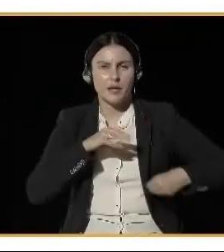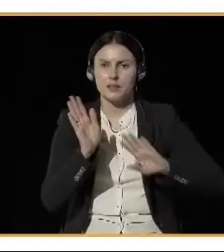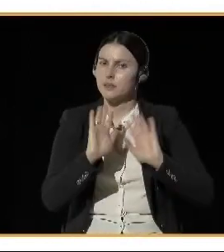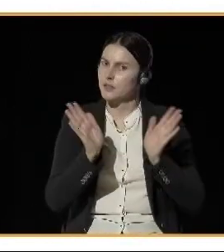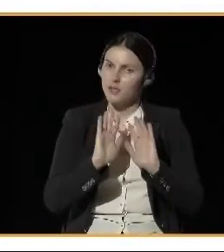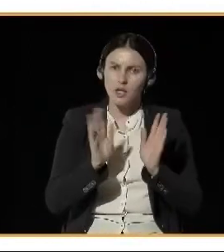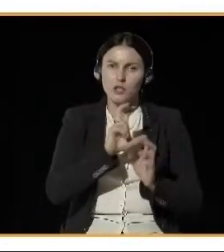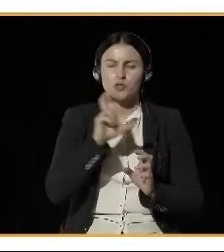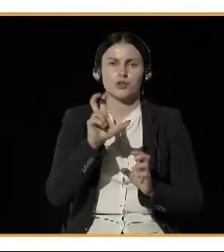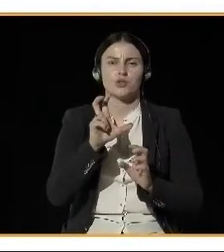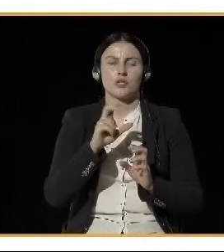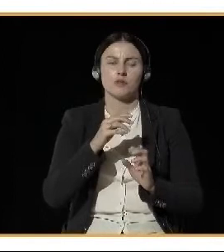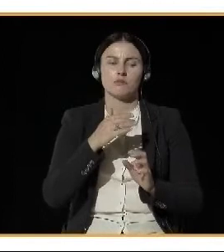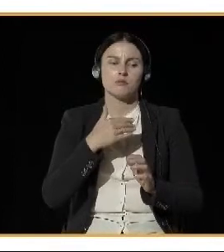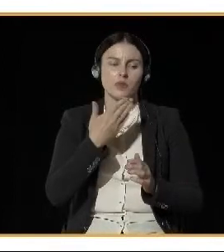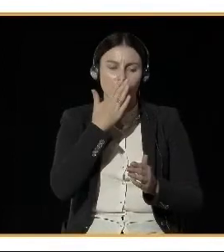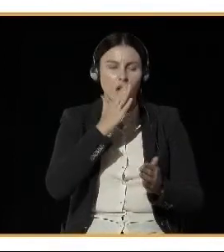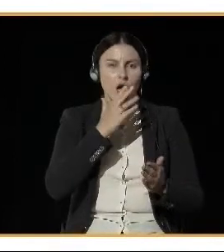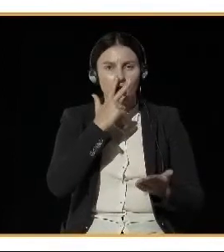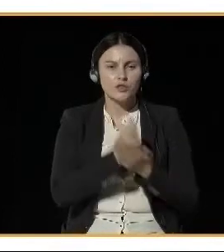are not that pleasant and also require